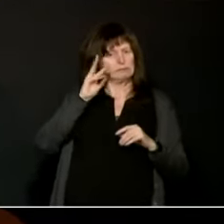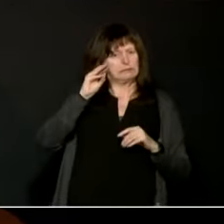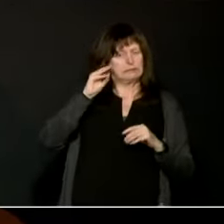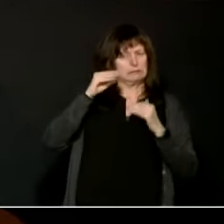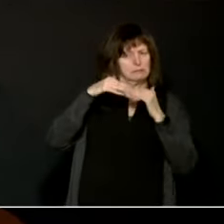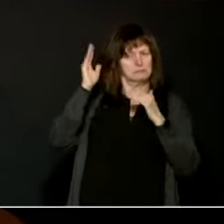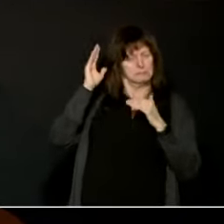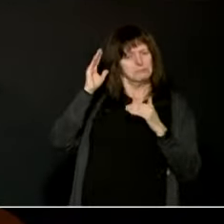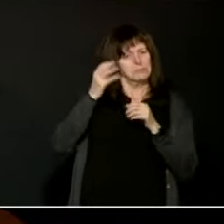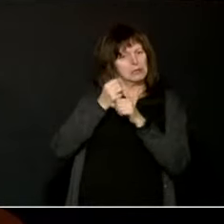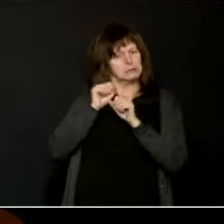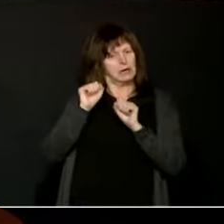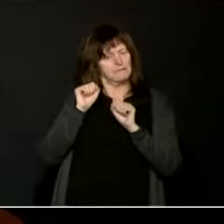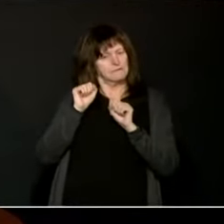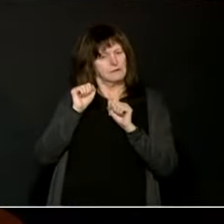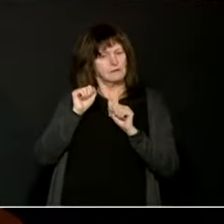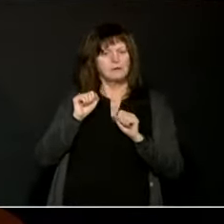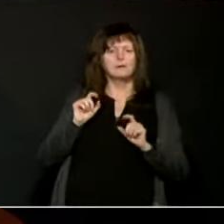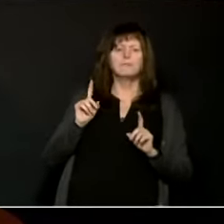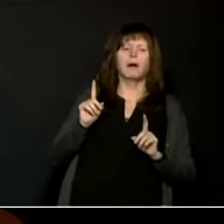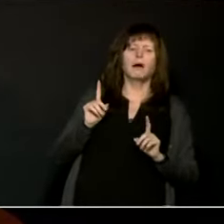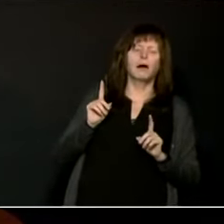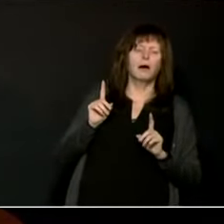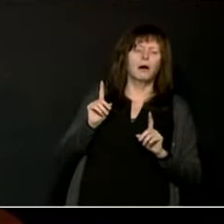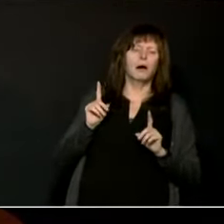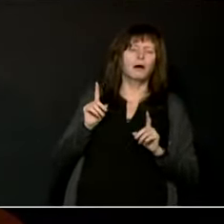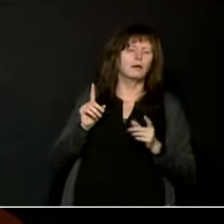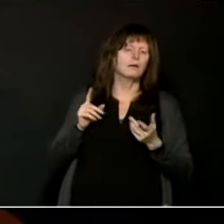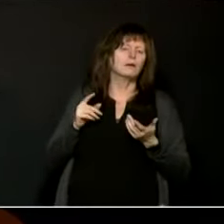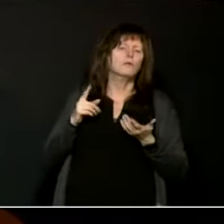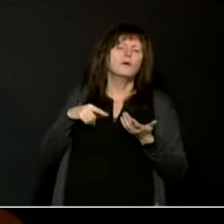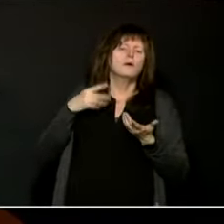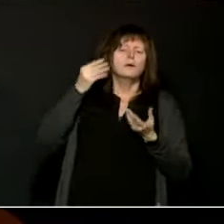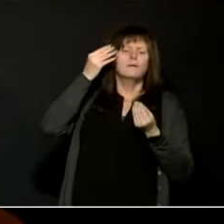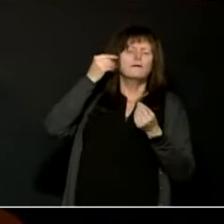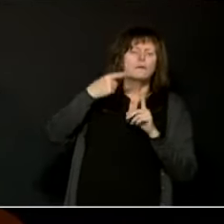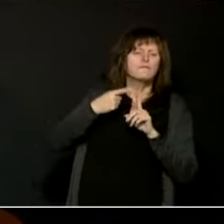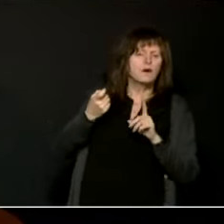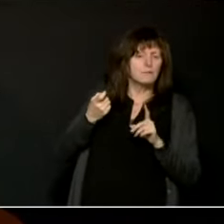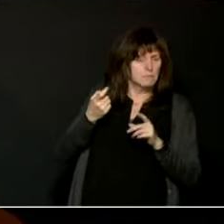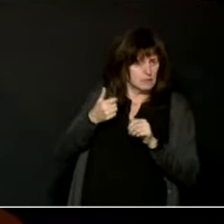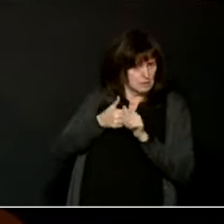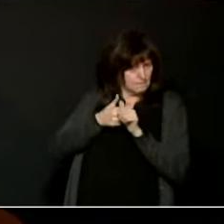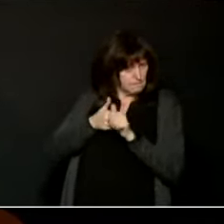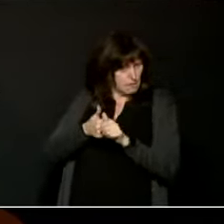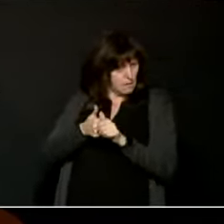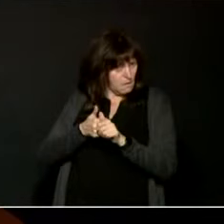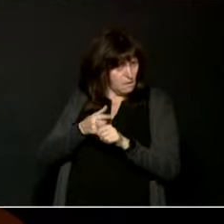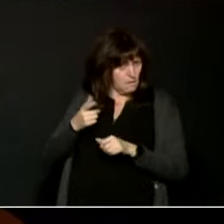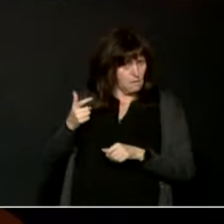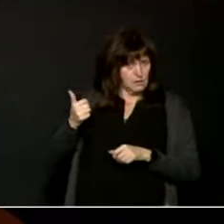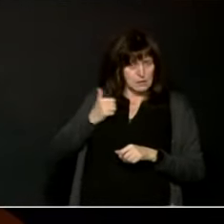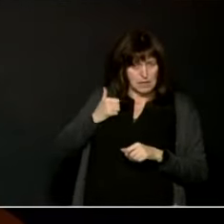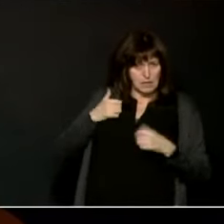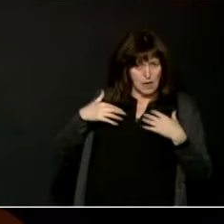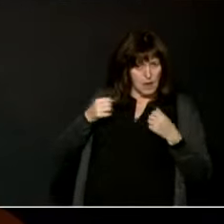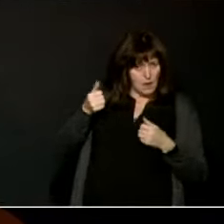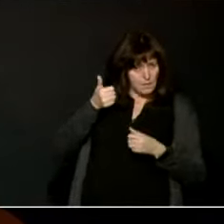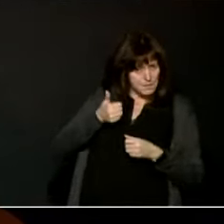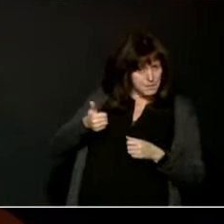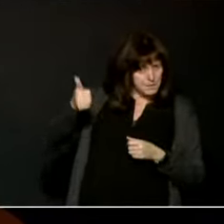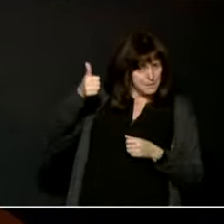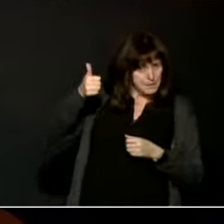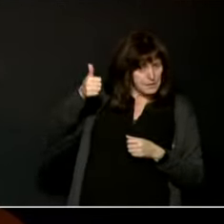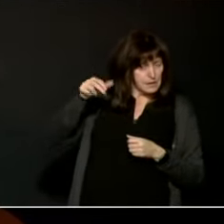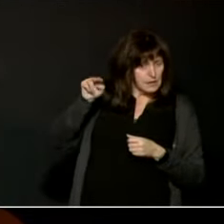that it's safe for people 60 plus? Is it strictly based on NACI, because that group's recommendations have been constantly shifting, or is the province doing its own